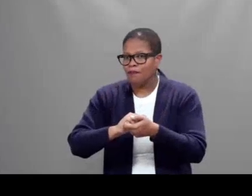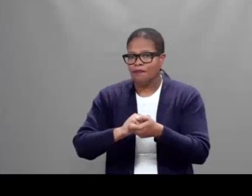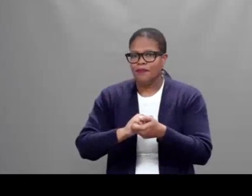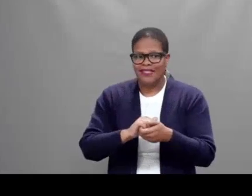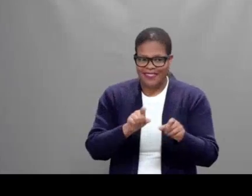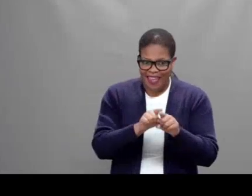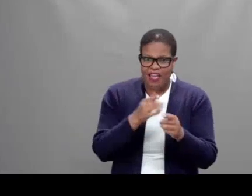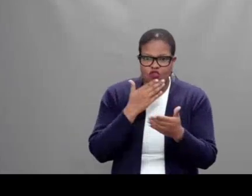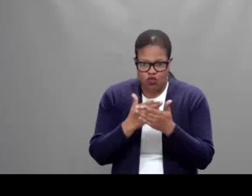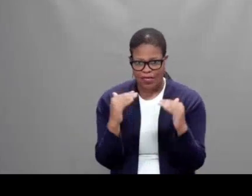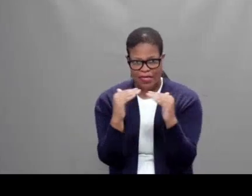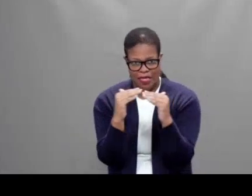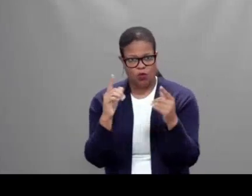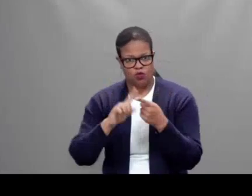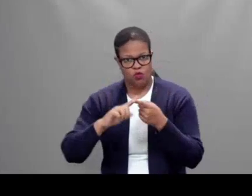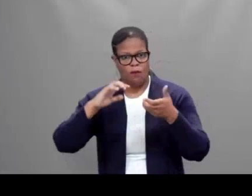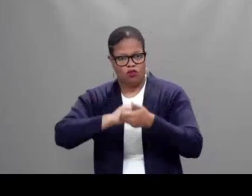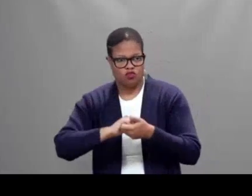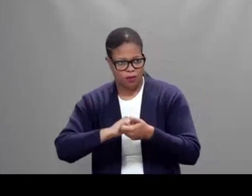is as good as the partnership.